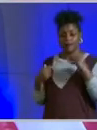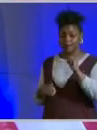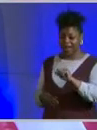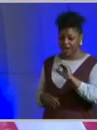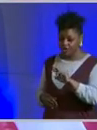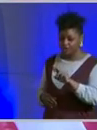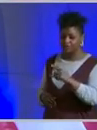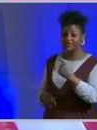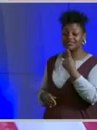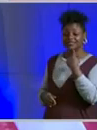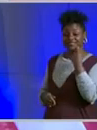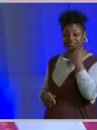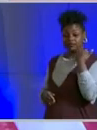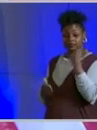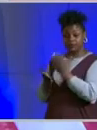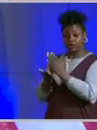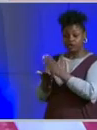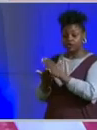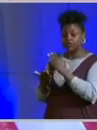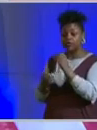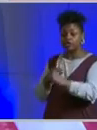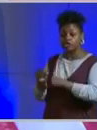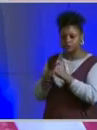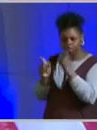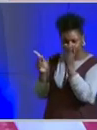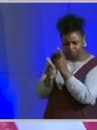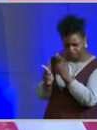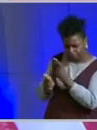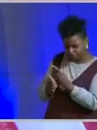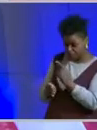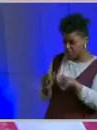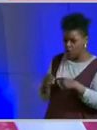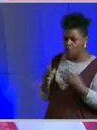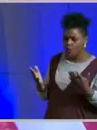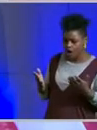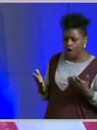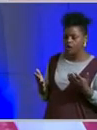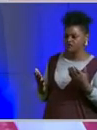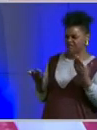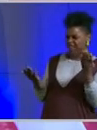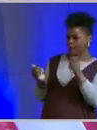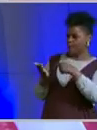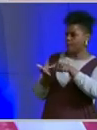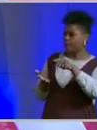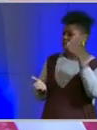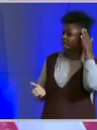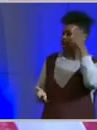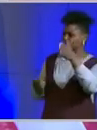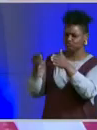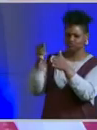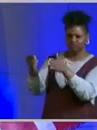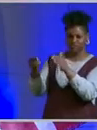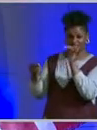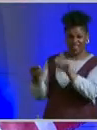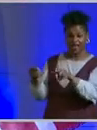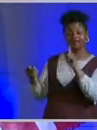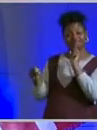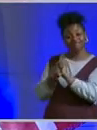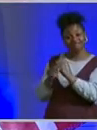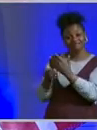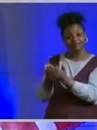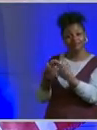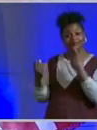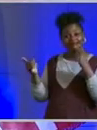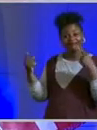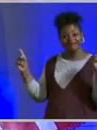this past budget year was a down payment on the future of that plan was an even greater accomplishment. Great, thank you very